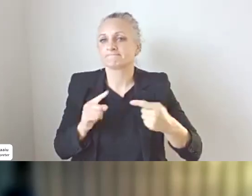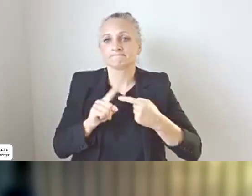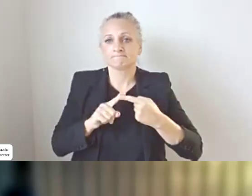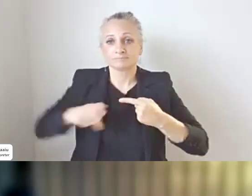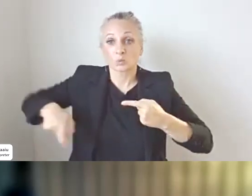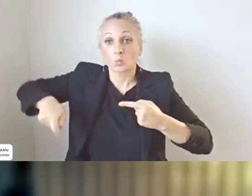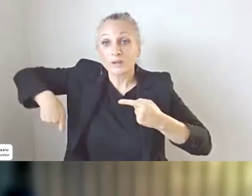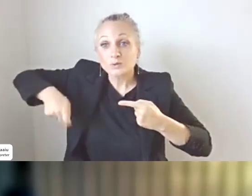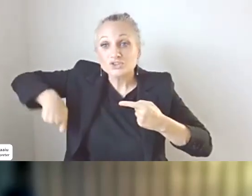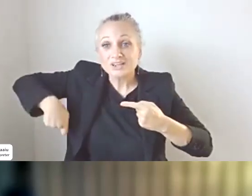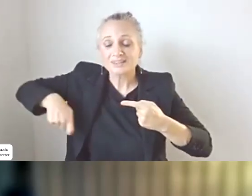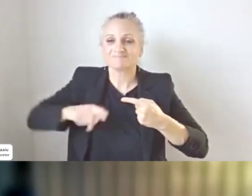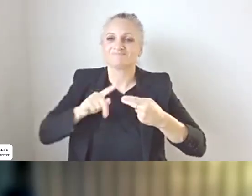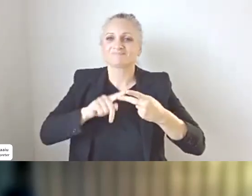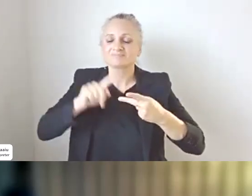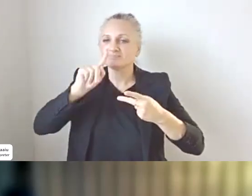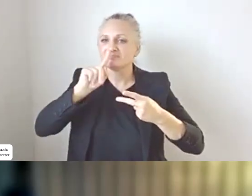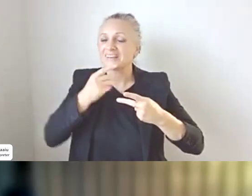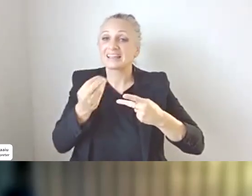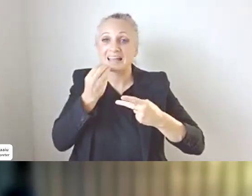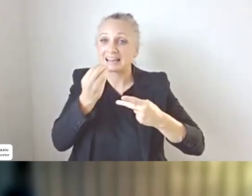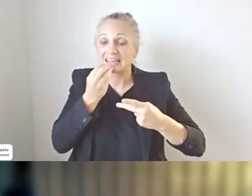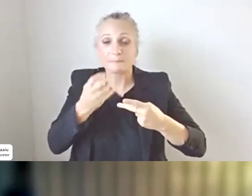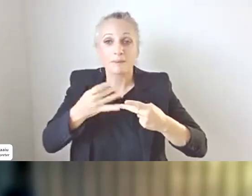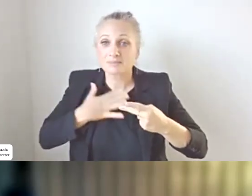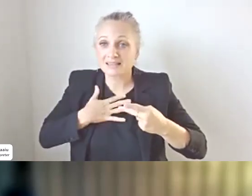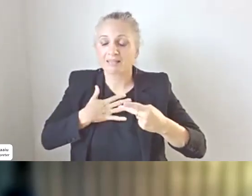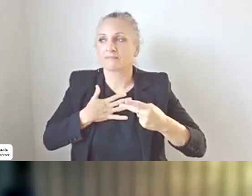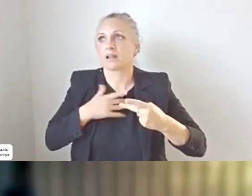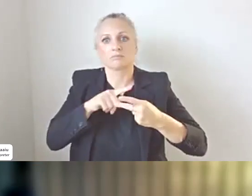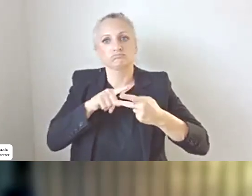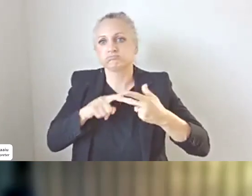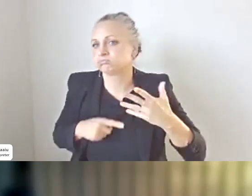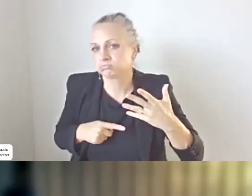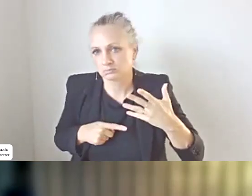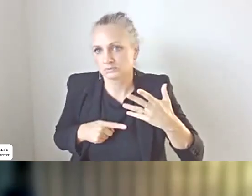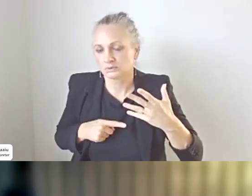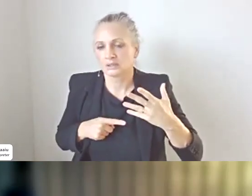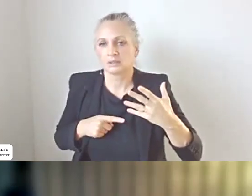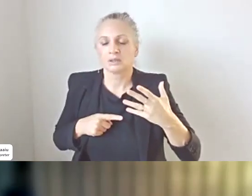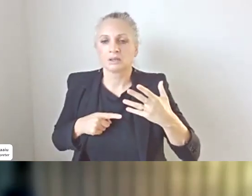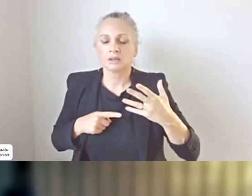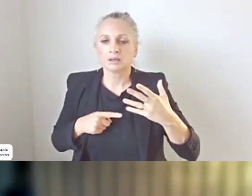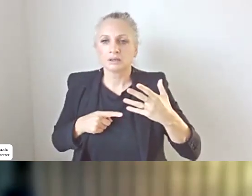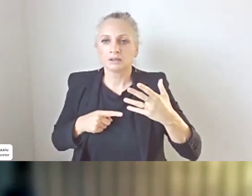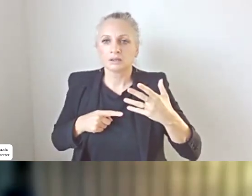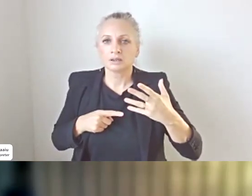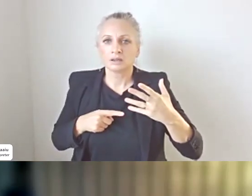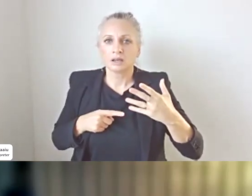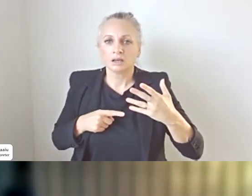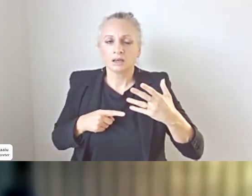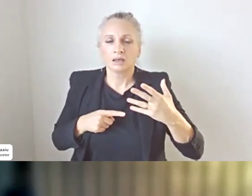couldn't eat by himself, couldn't all of these things. And I think